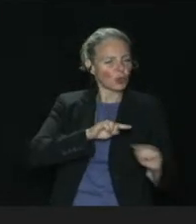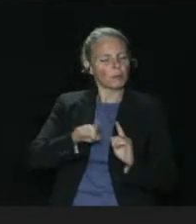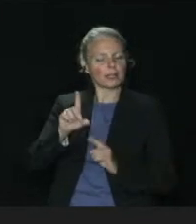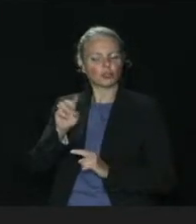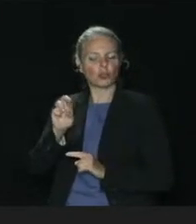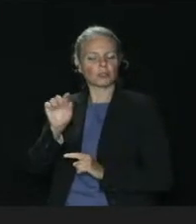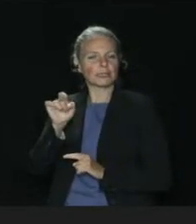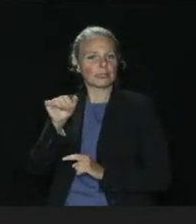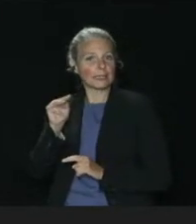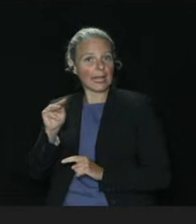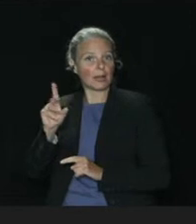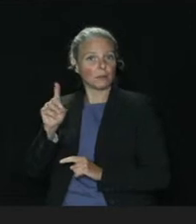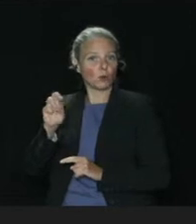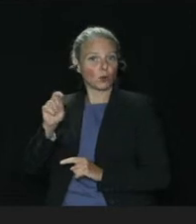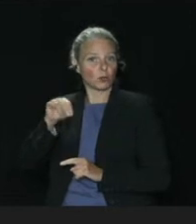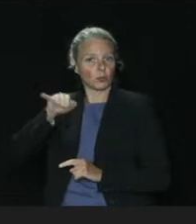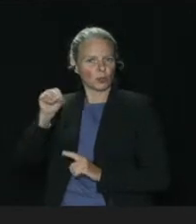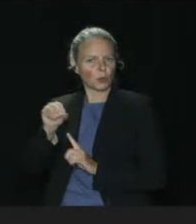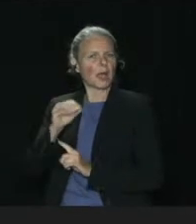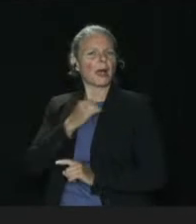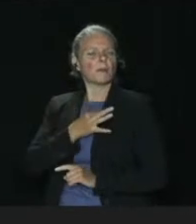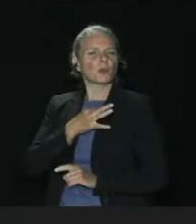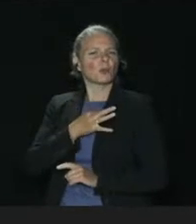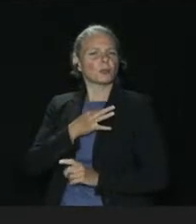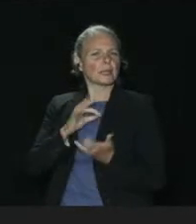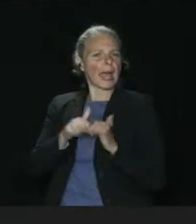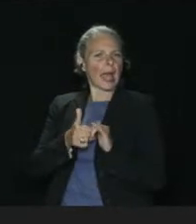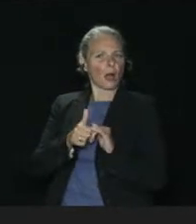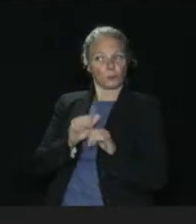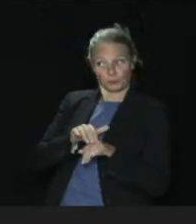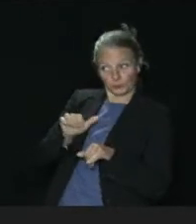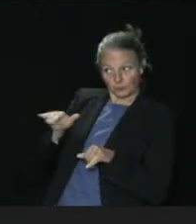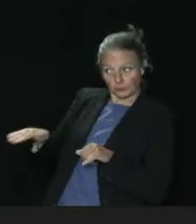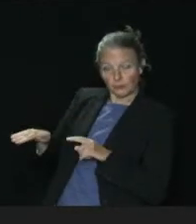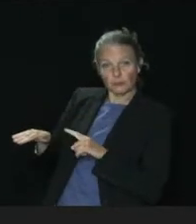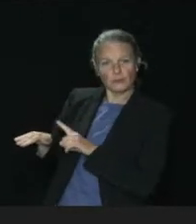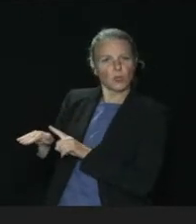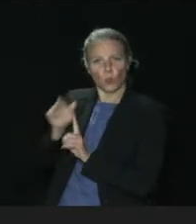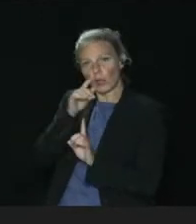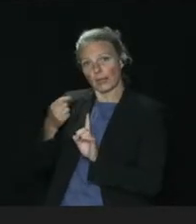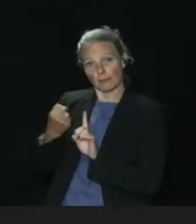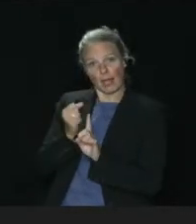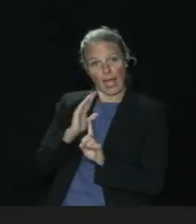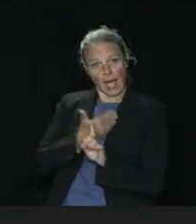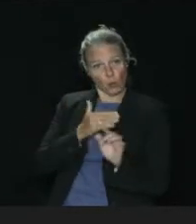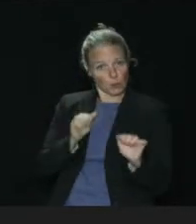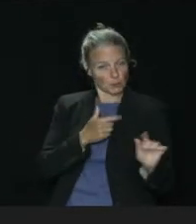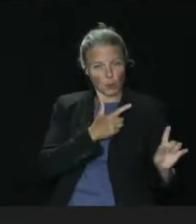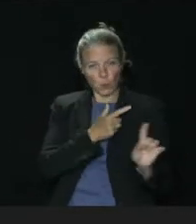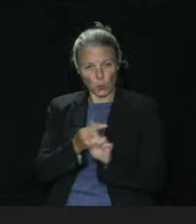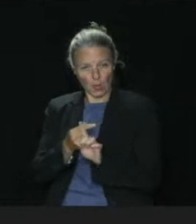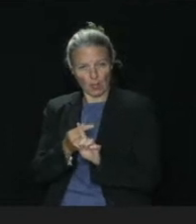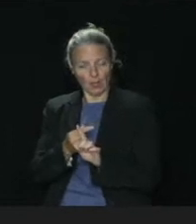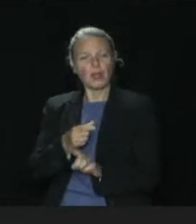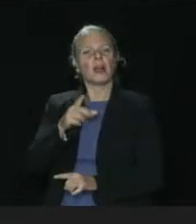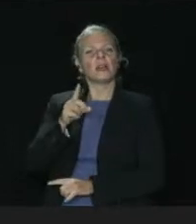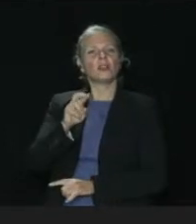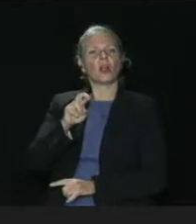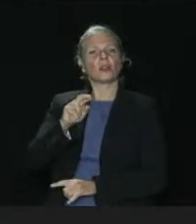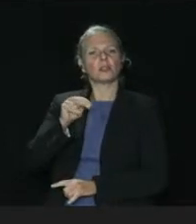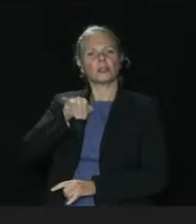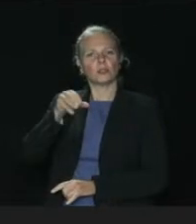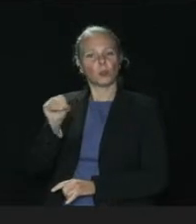could it affect our own rollout? I know in French, Dr. Njoo, you seem to mention that you want to make sure that all Canadians get